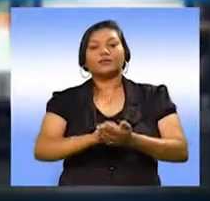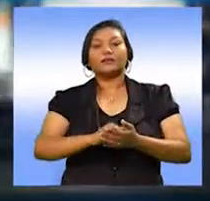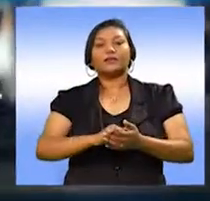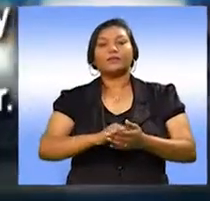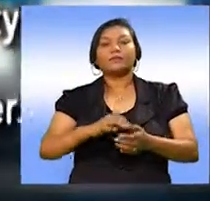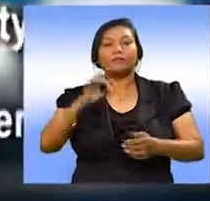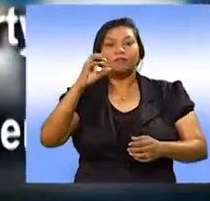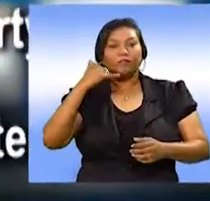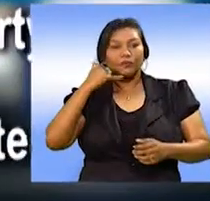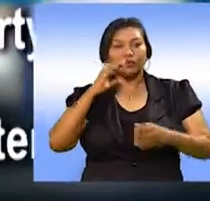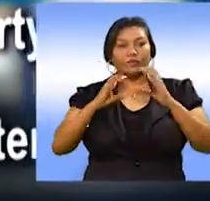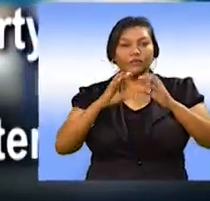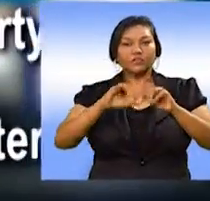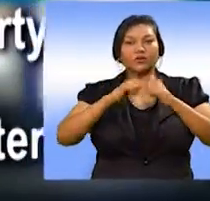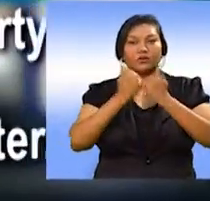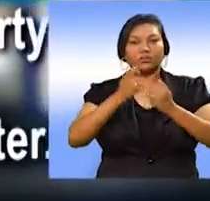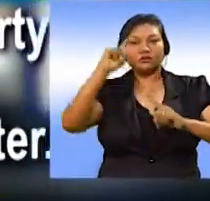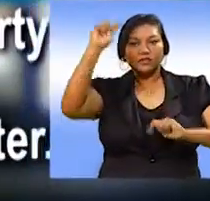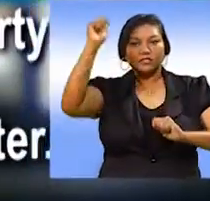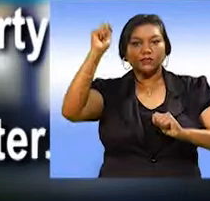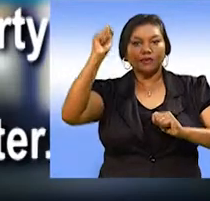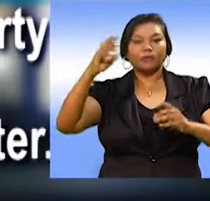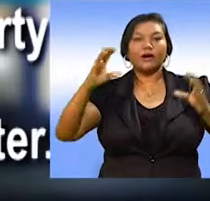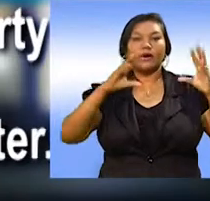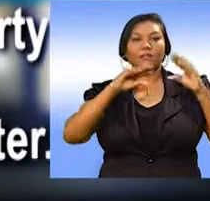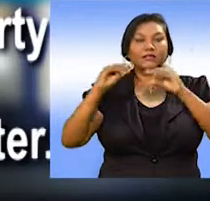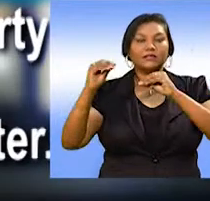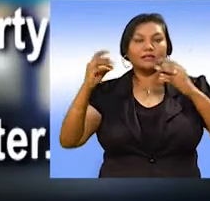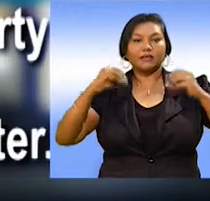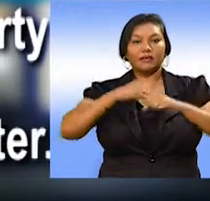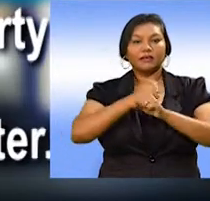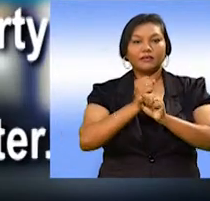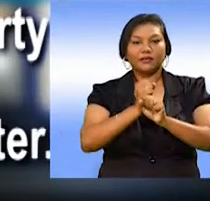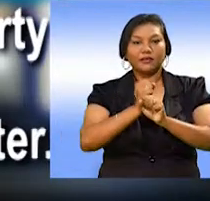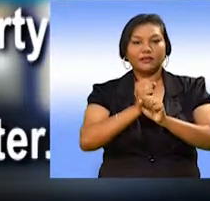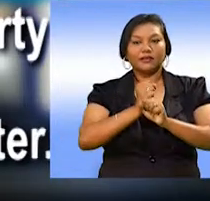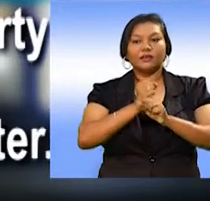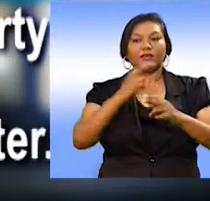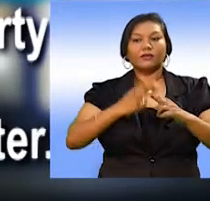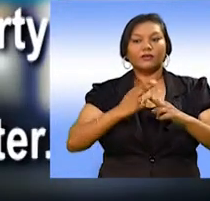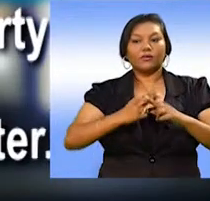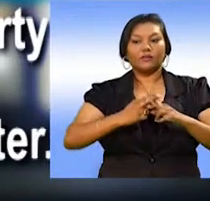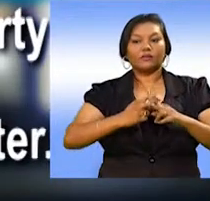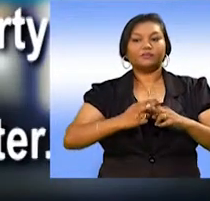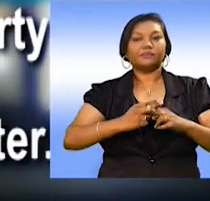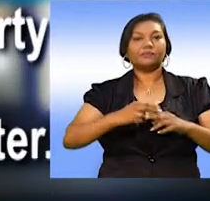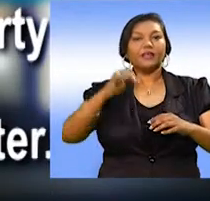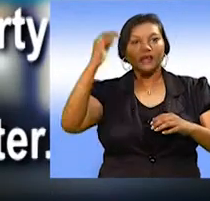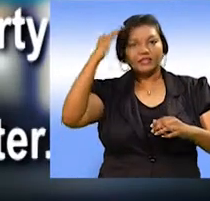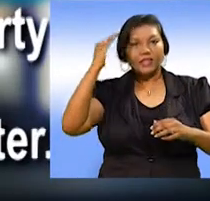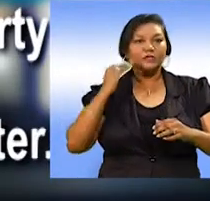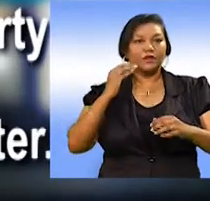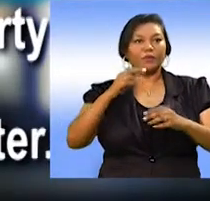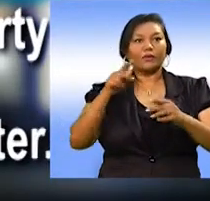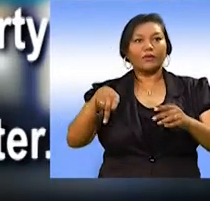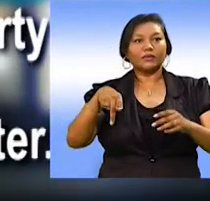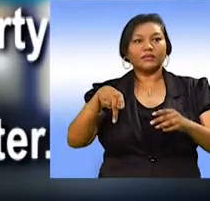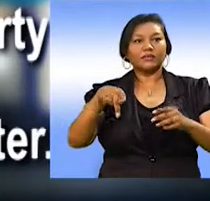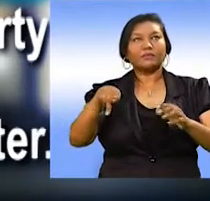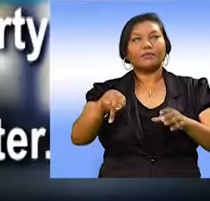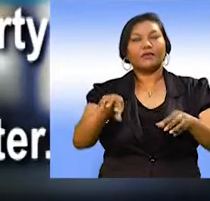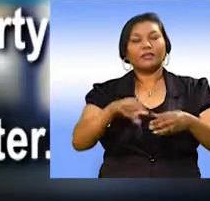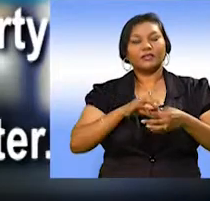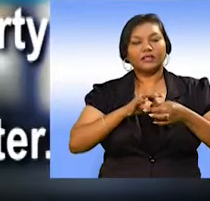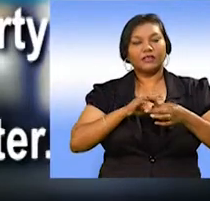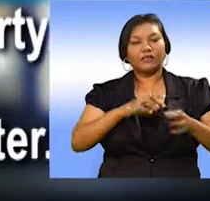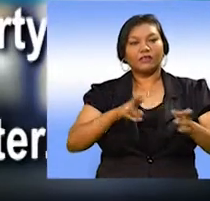this context that the Telecommunications Authority of Trinidad and Tobago held the ICT Open Forum entitled Intellectual